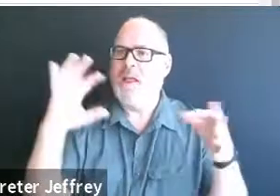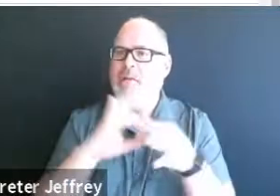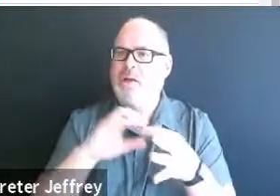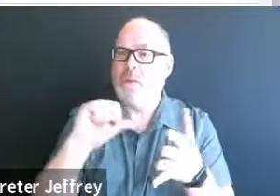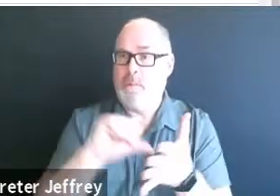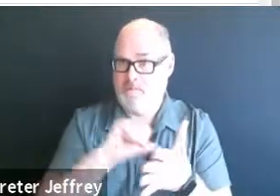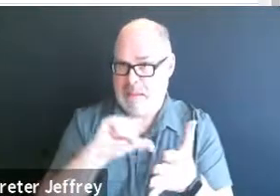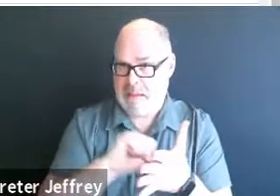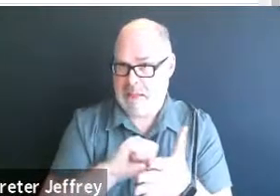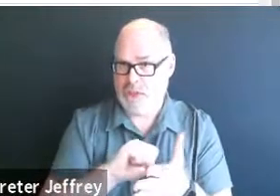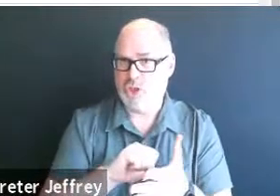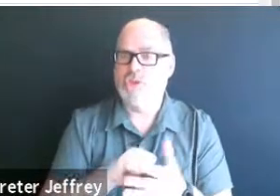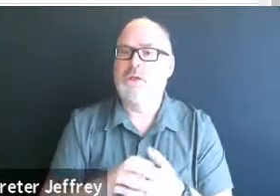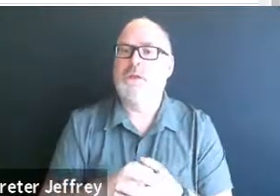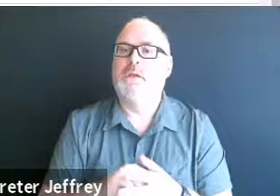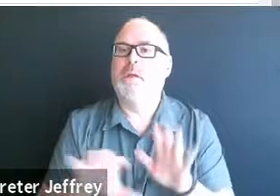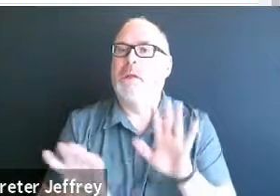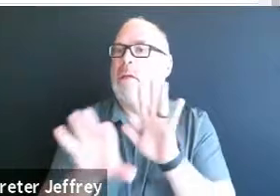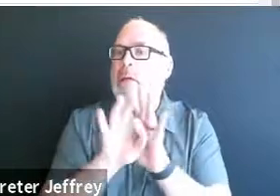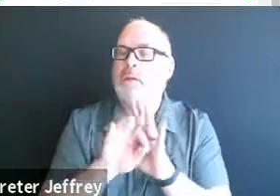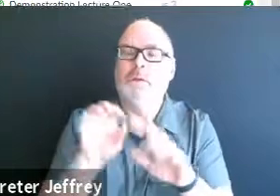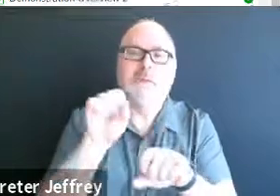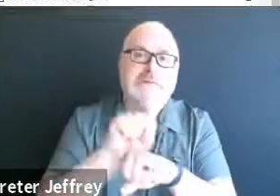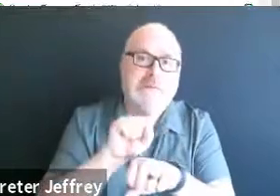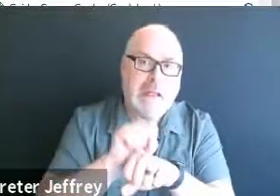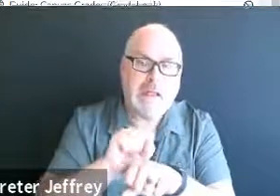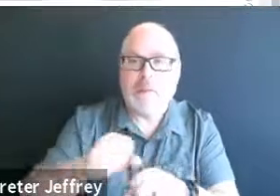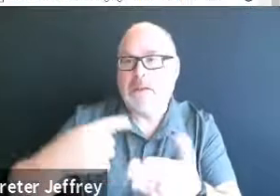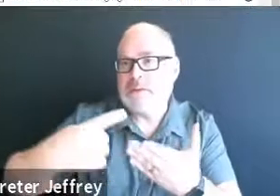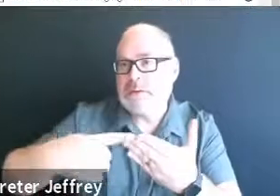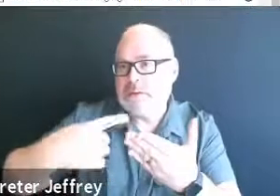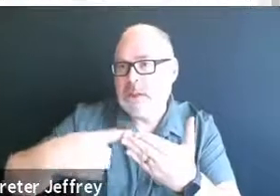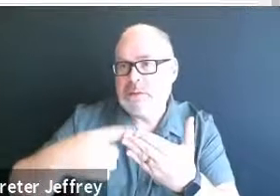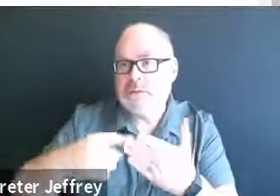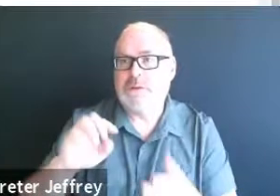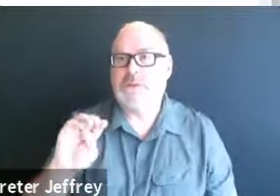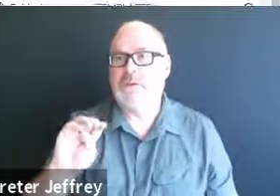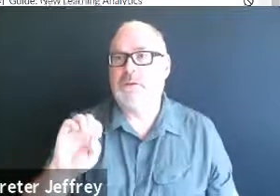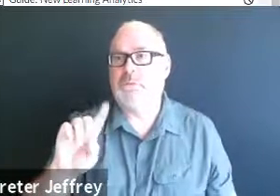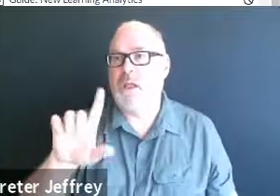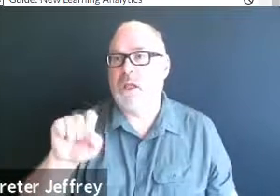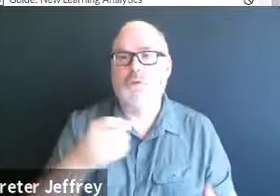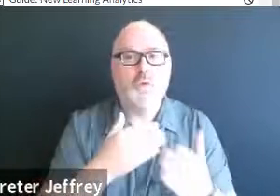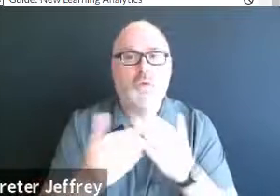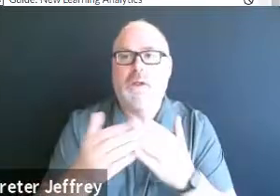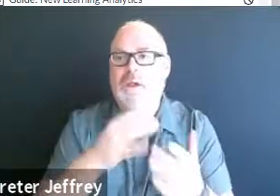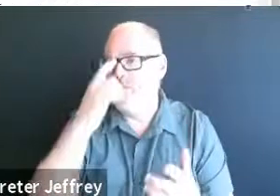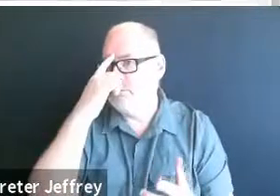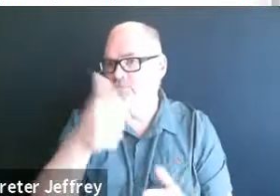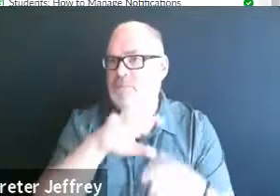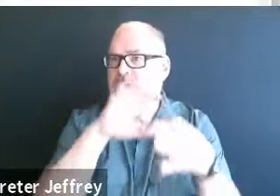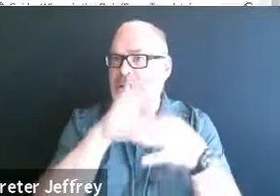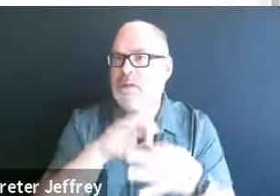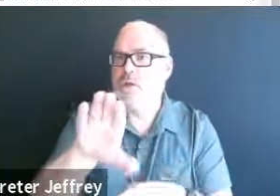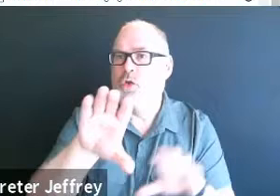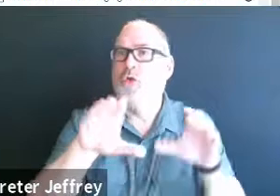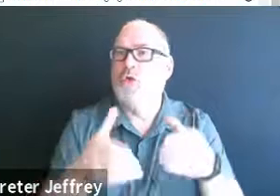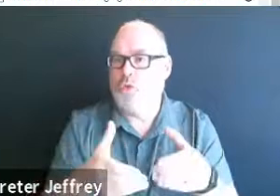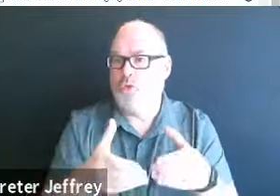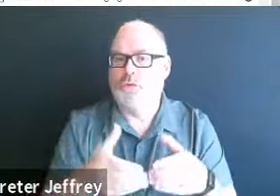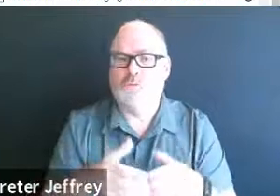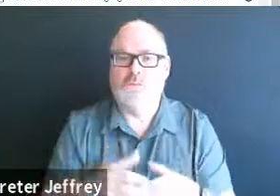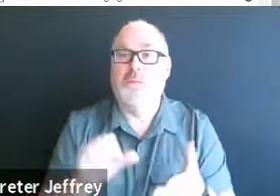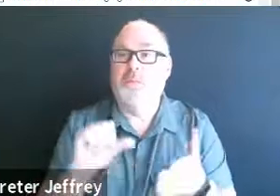page. You can link to assignments, discussions, a different module, wherever you wish within your course. So here's my